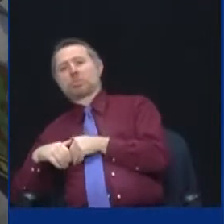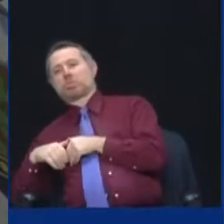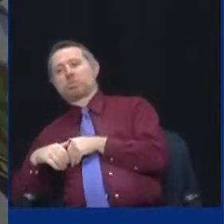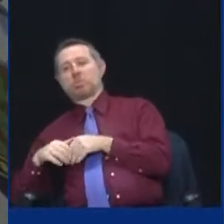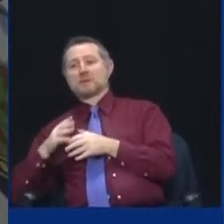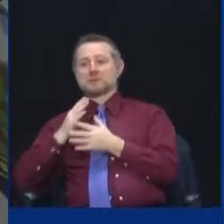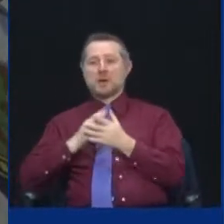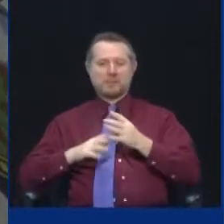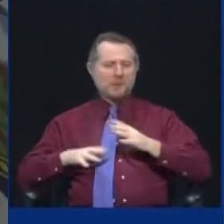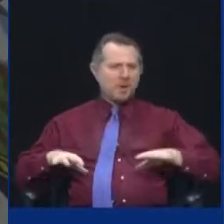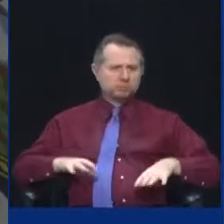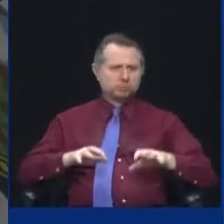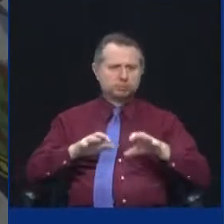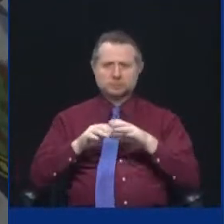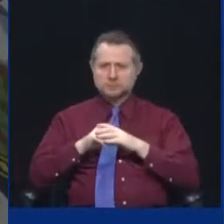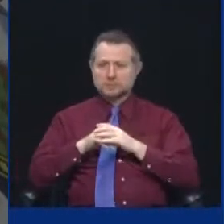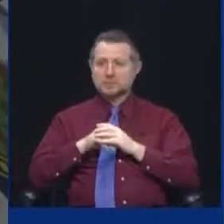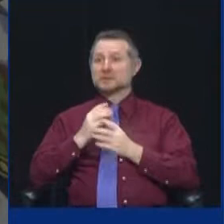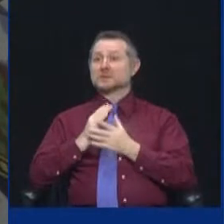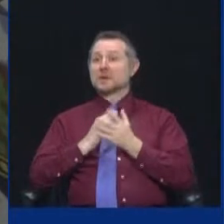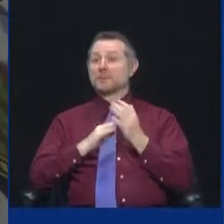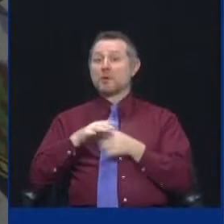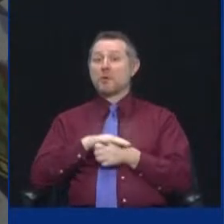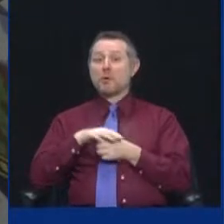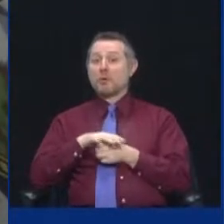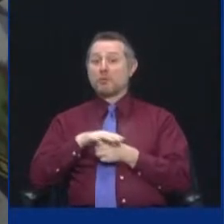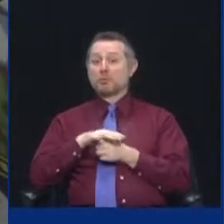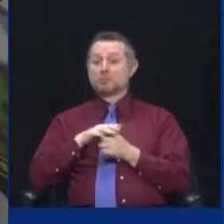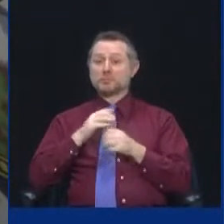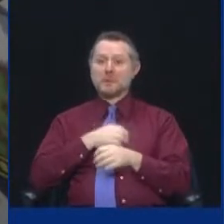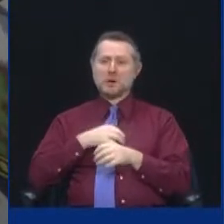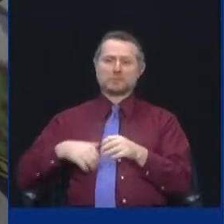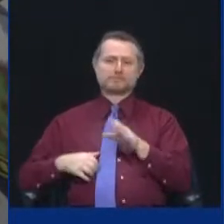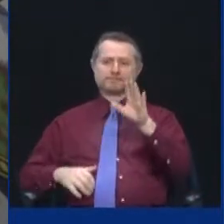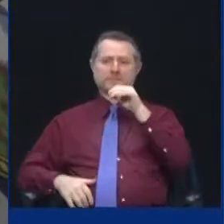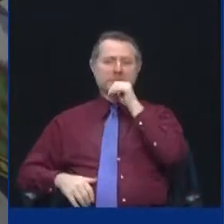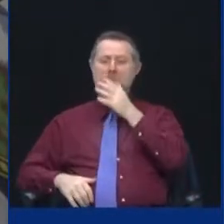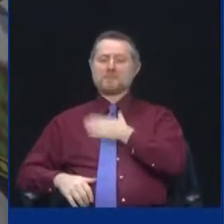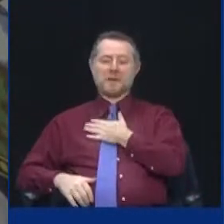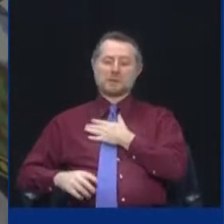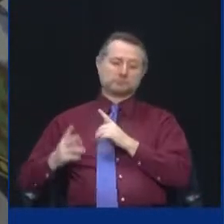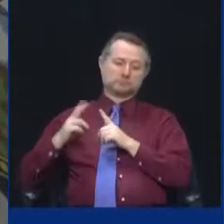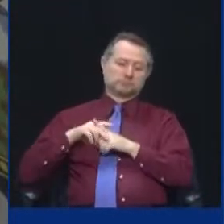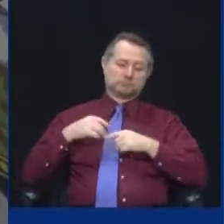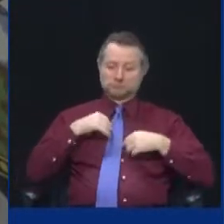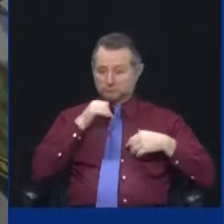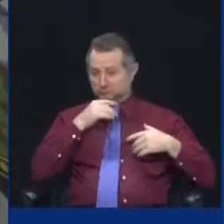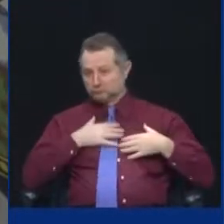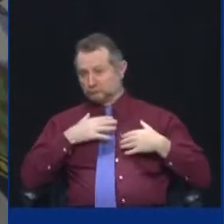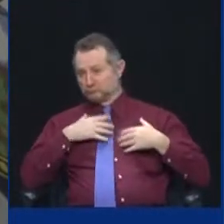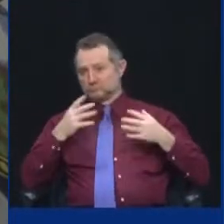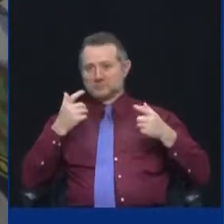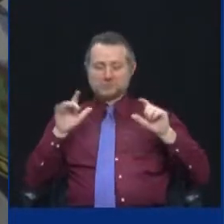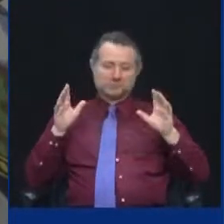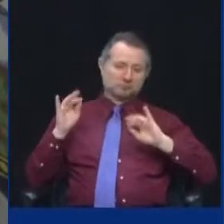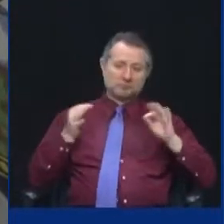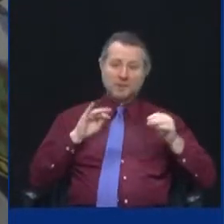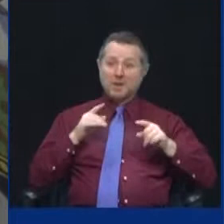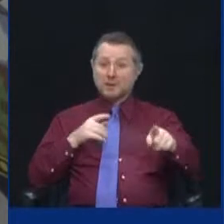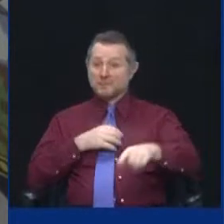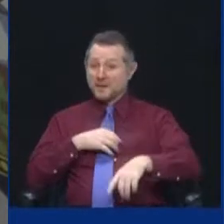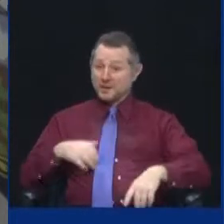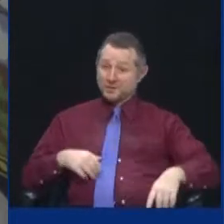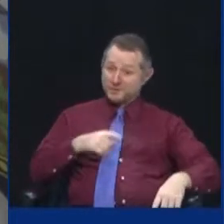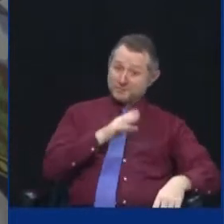officials who said, not my job, not my job, too big for me. Not Mayor Brown.